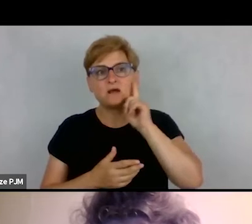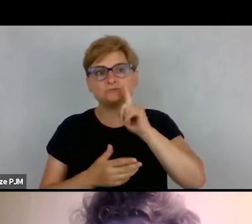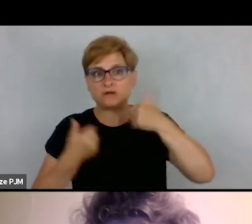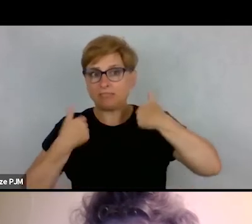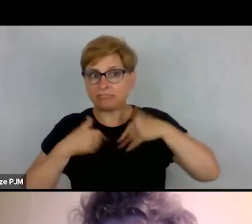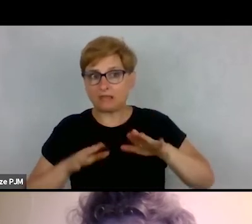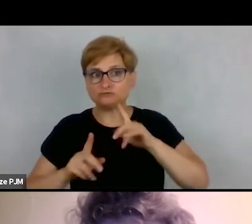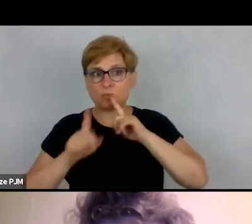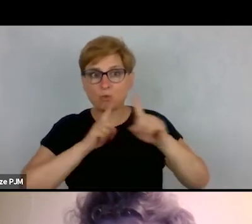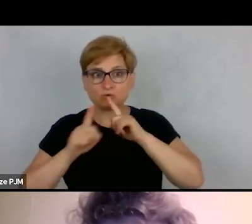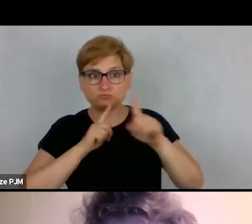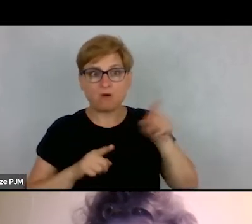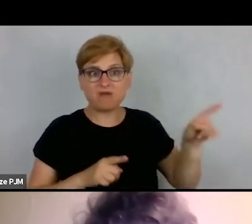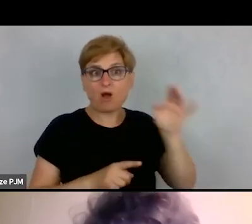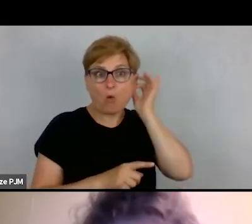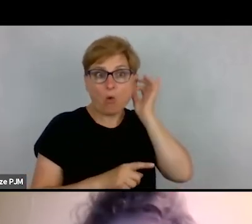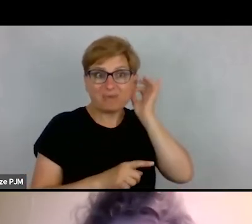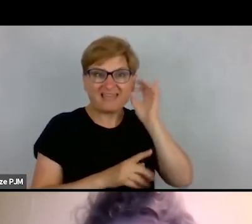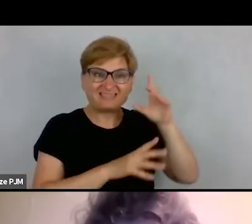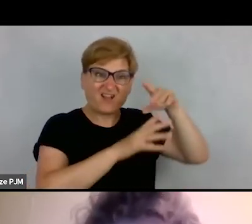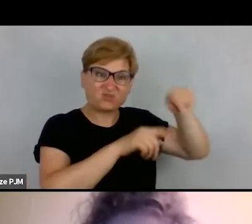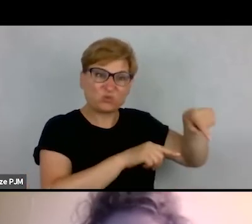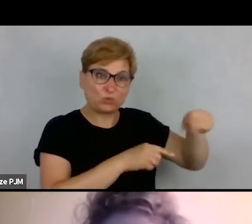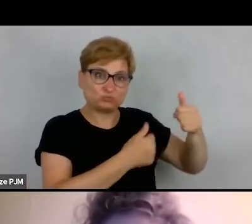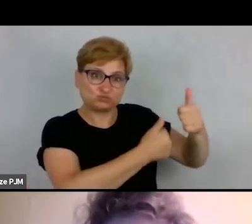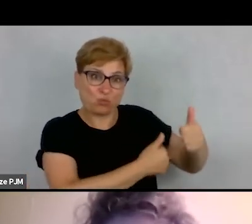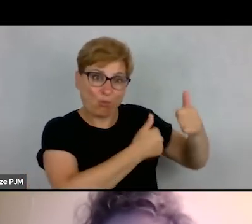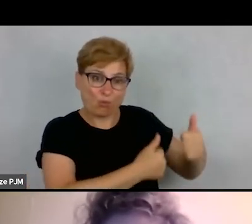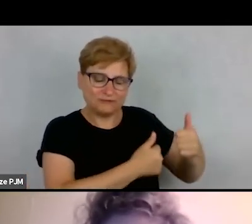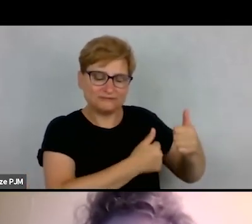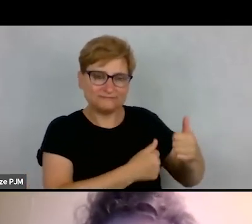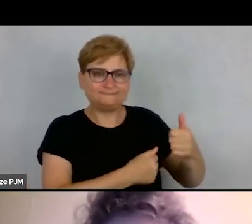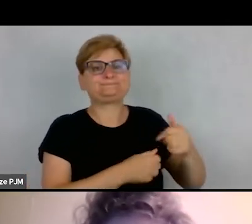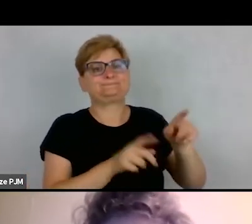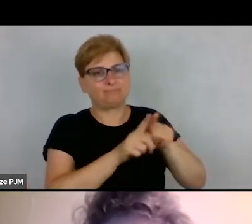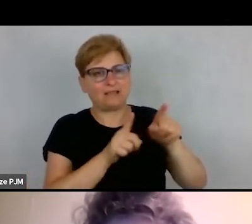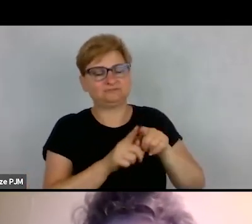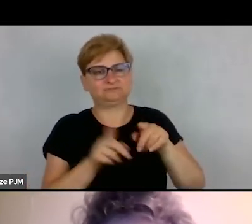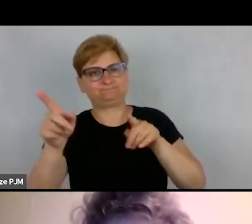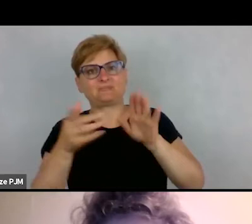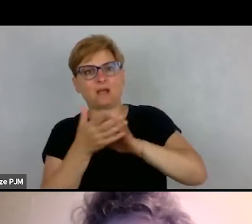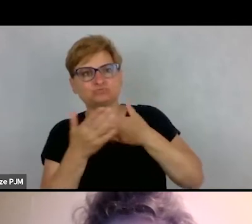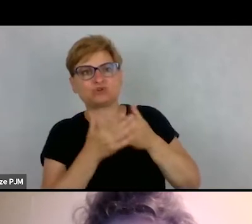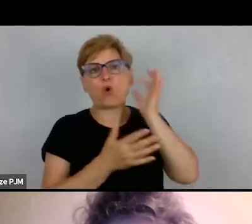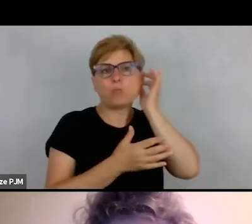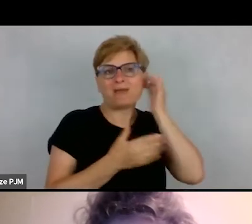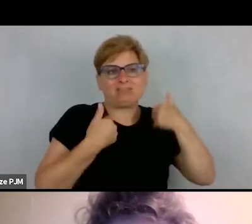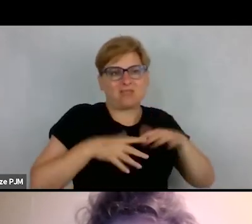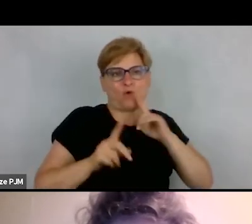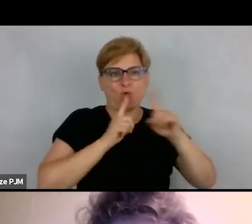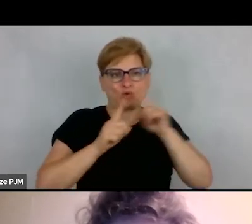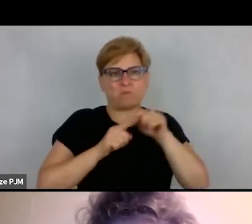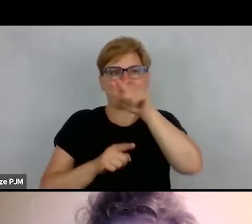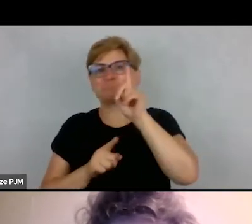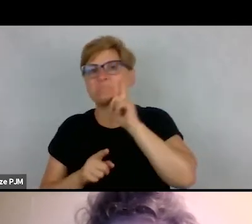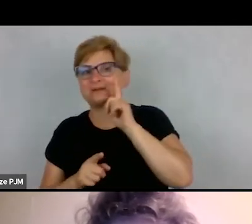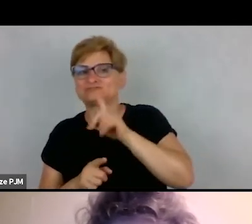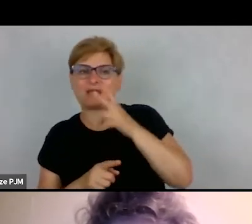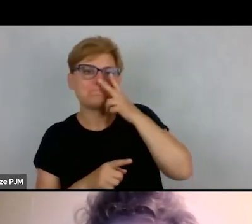go places that sometimes were harder for men to ask. And I think,